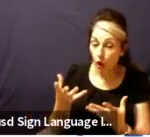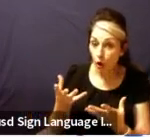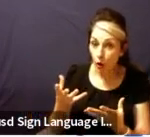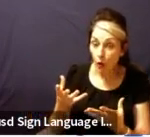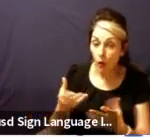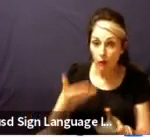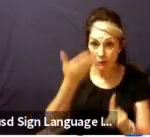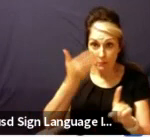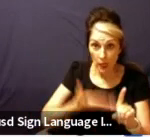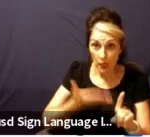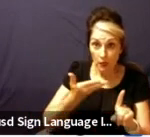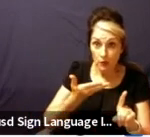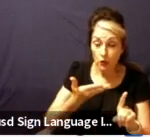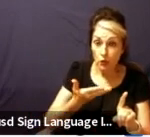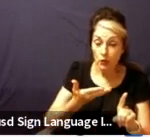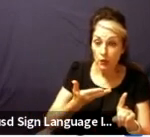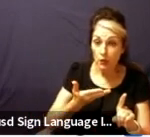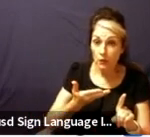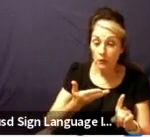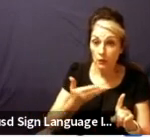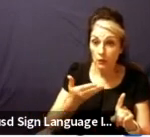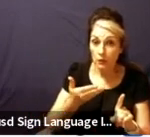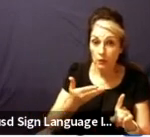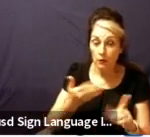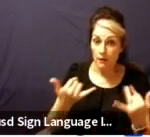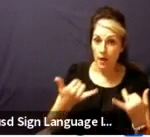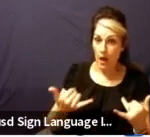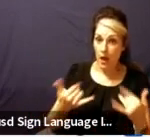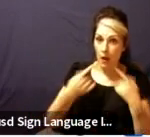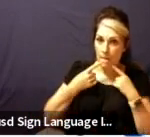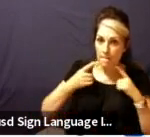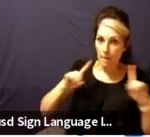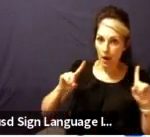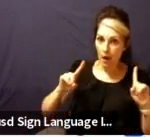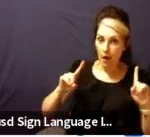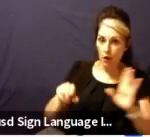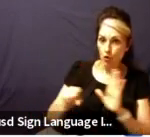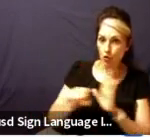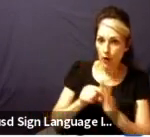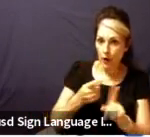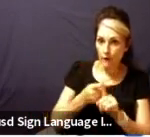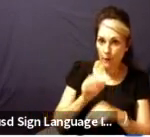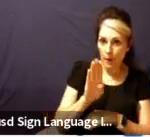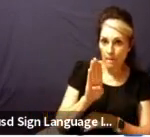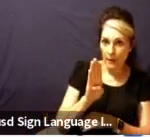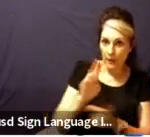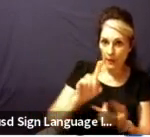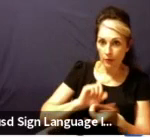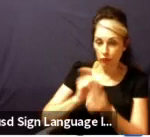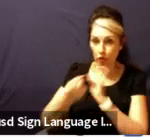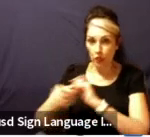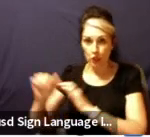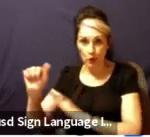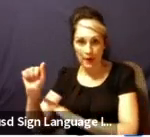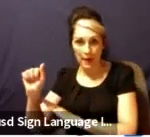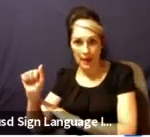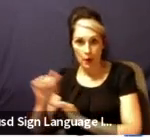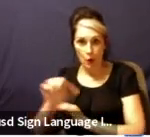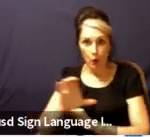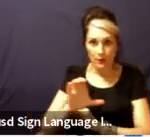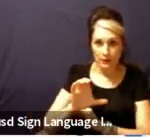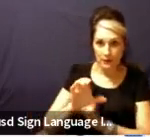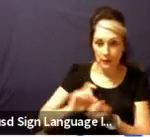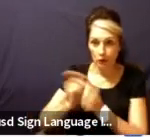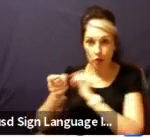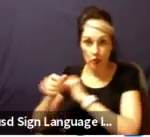that the student has now got their grade from a B to an A or a C to an A.